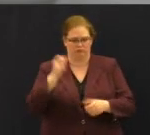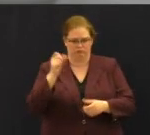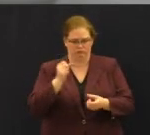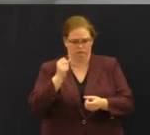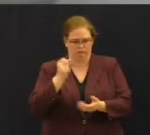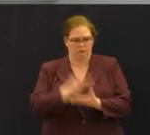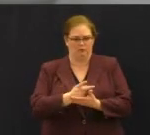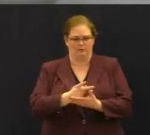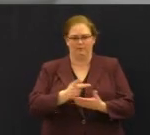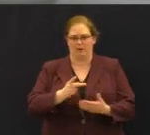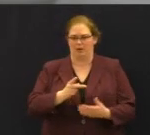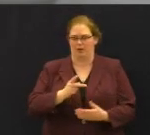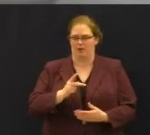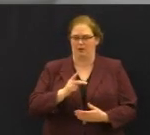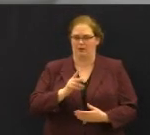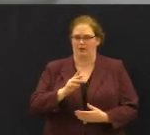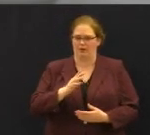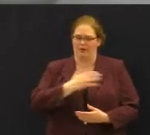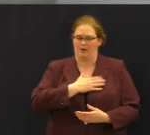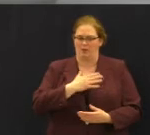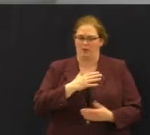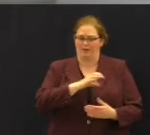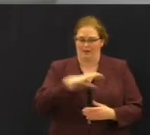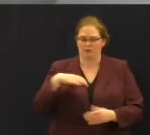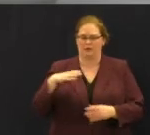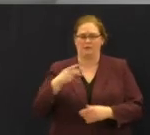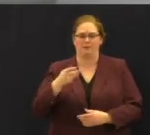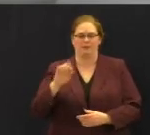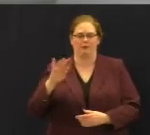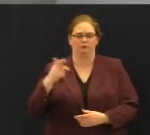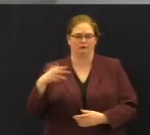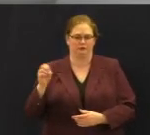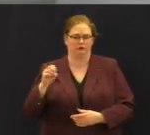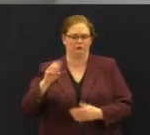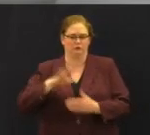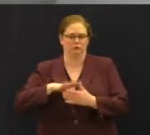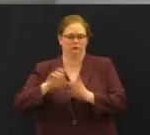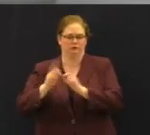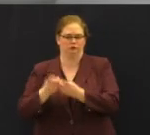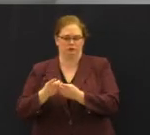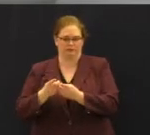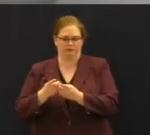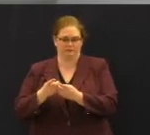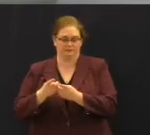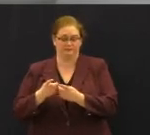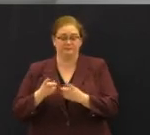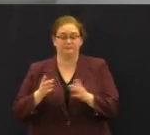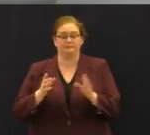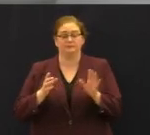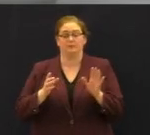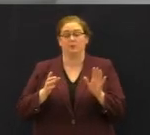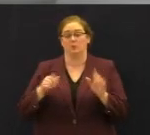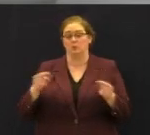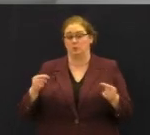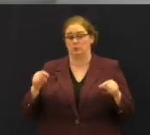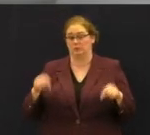Borough Council and by the Penn Ridge School District School Board Directors. And what we're doing, this is